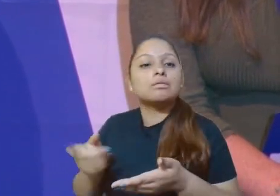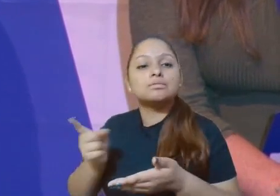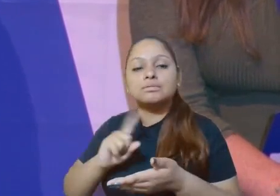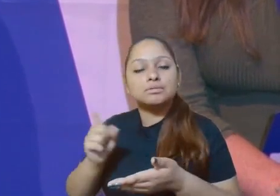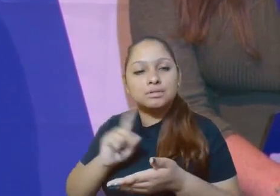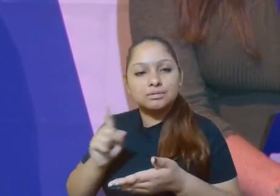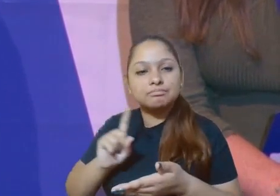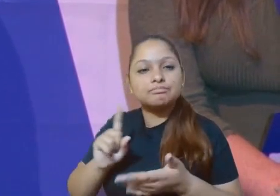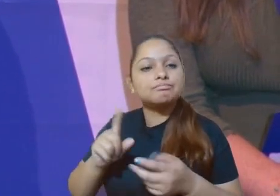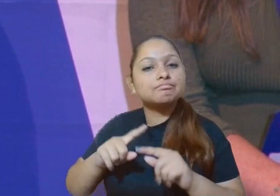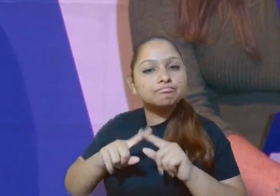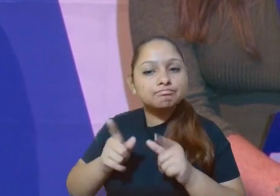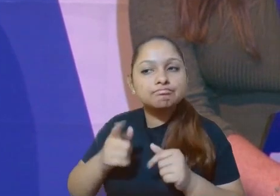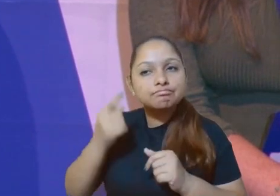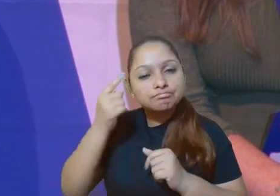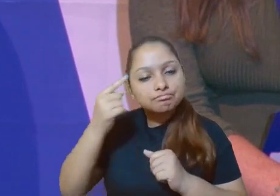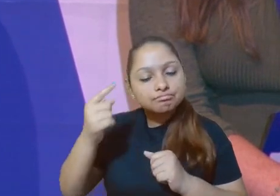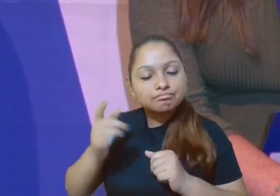immediately.